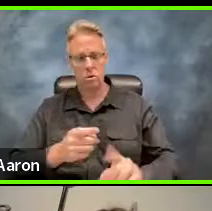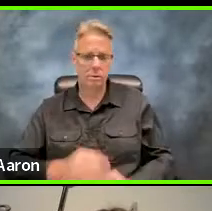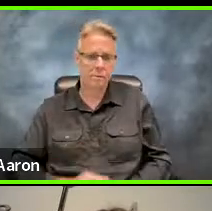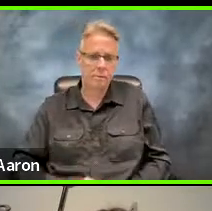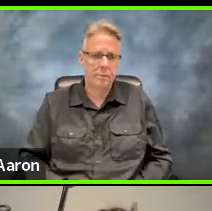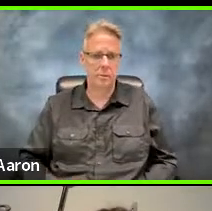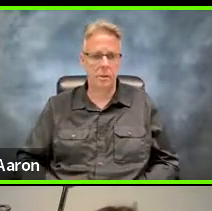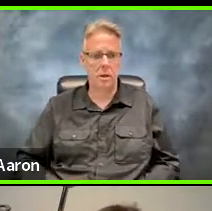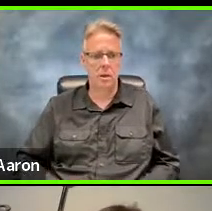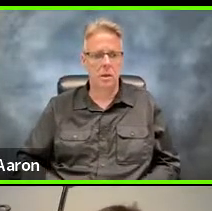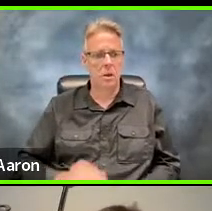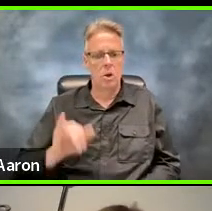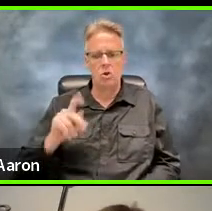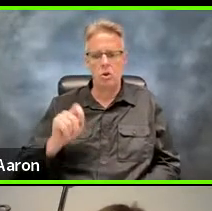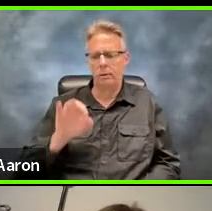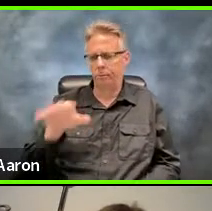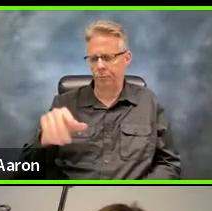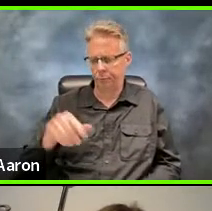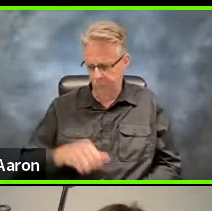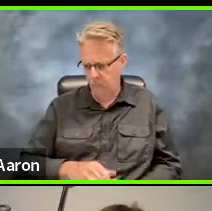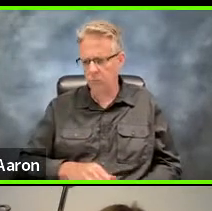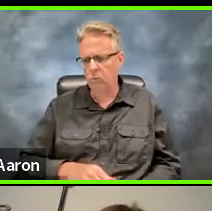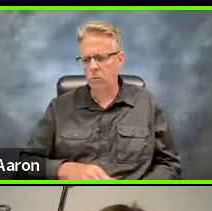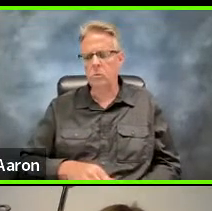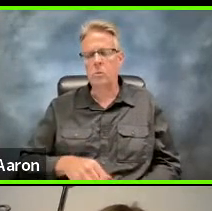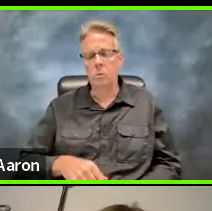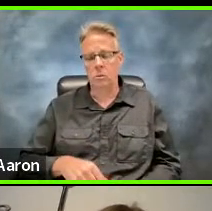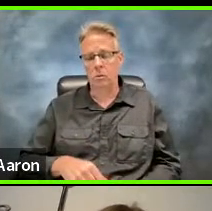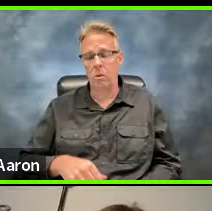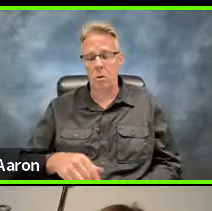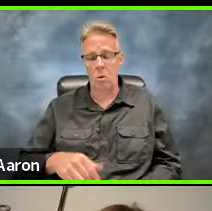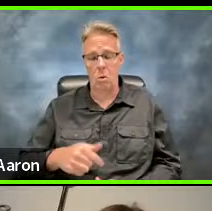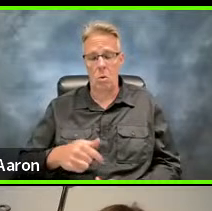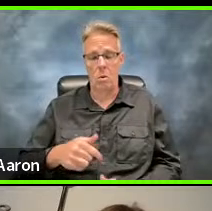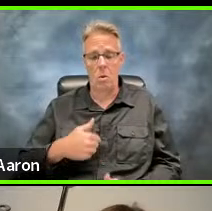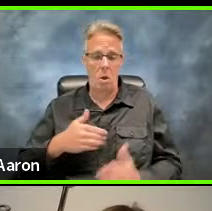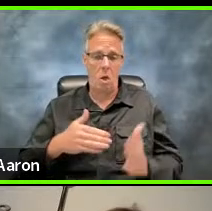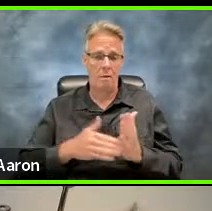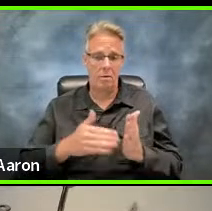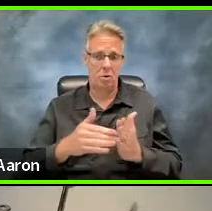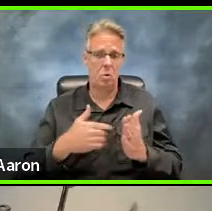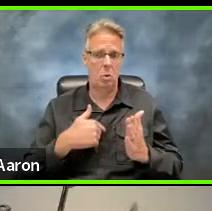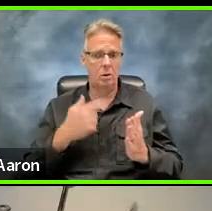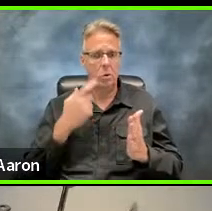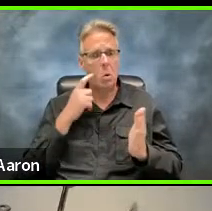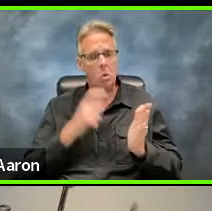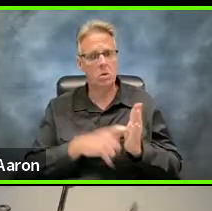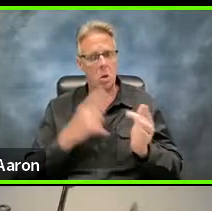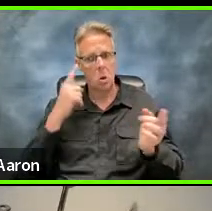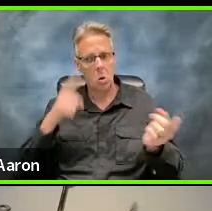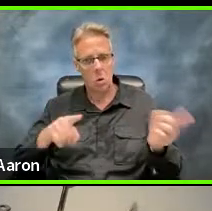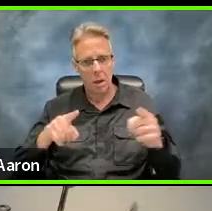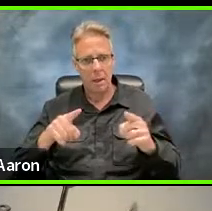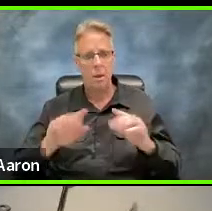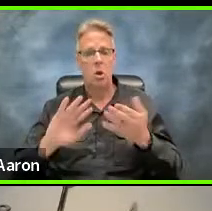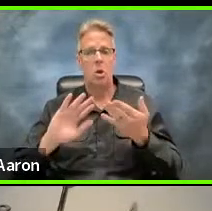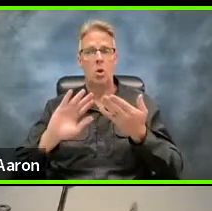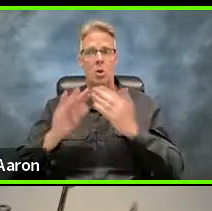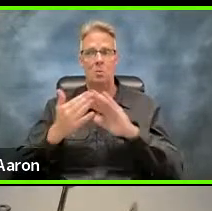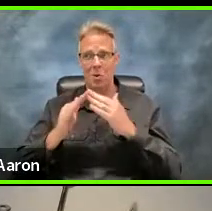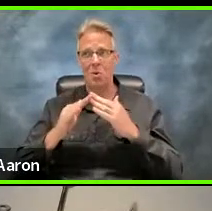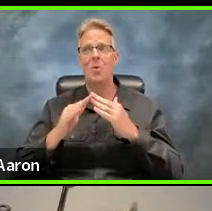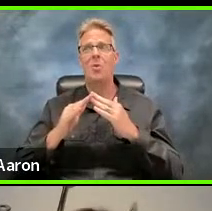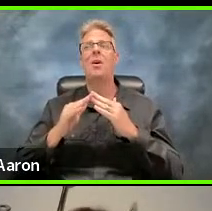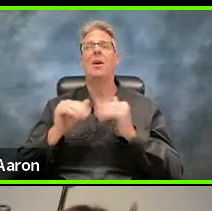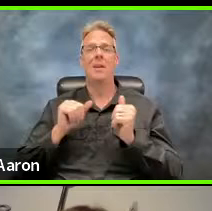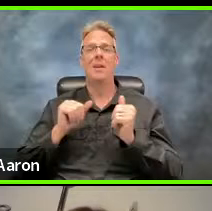Also, one quick note too is we often see in these agreements that the community comes to a project and